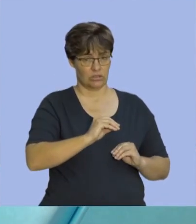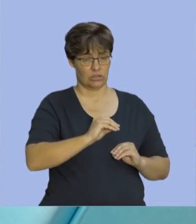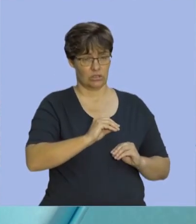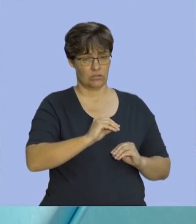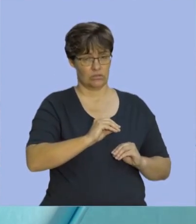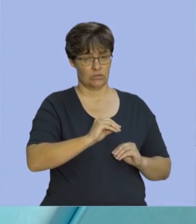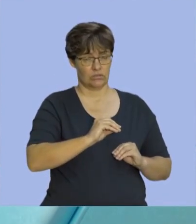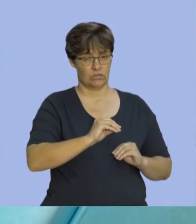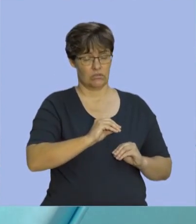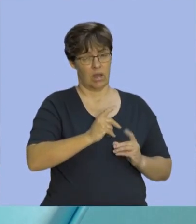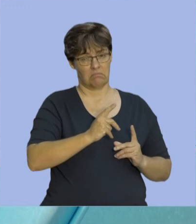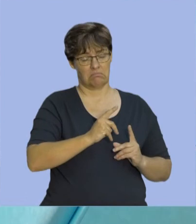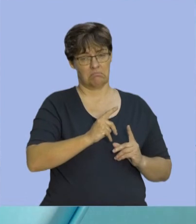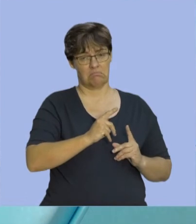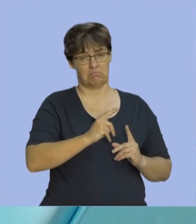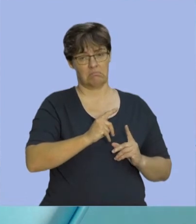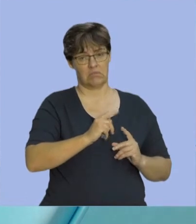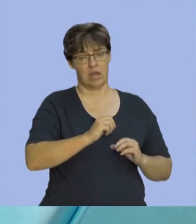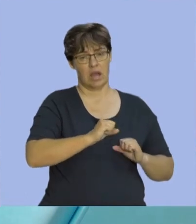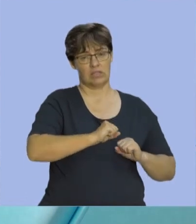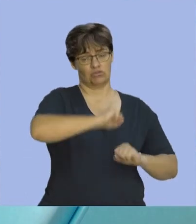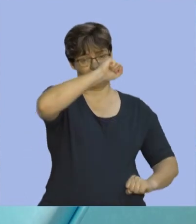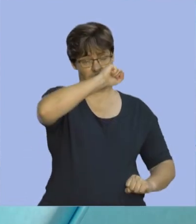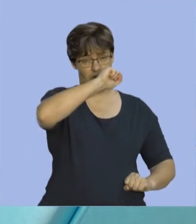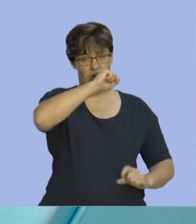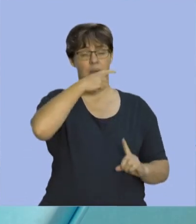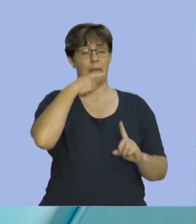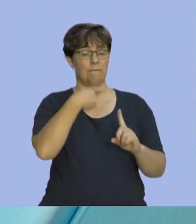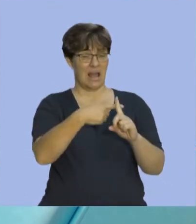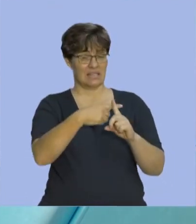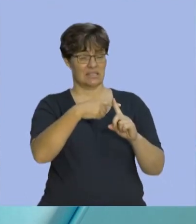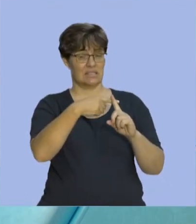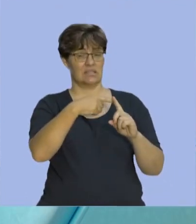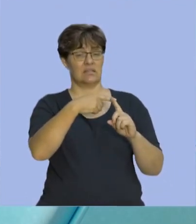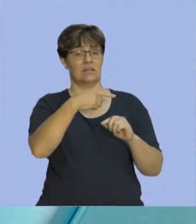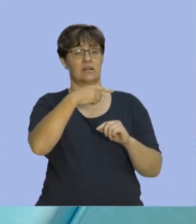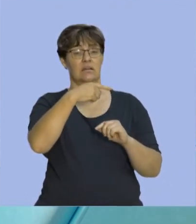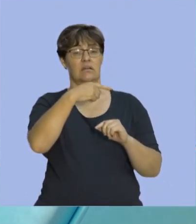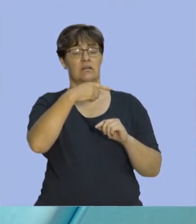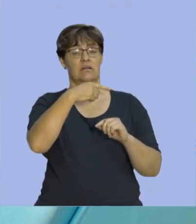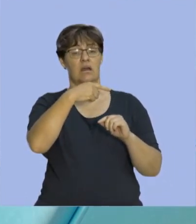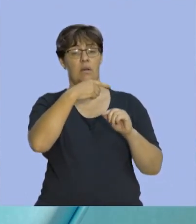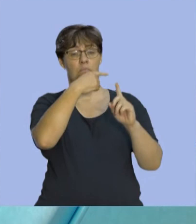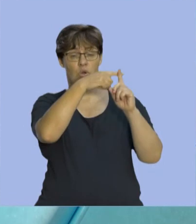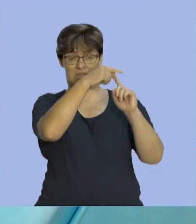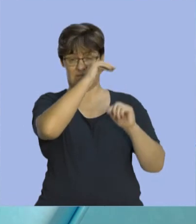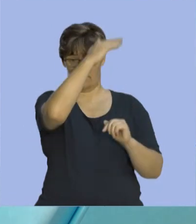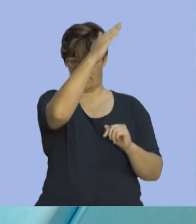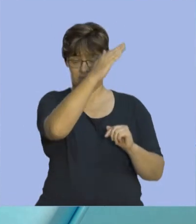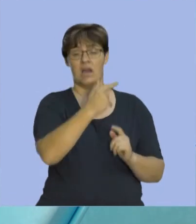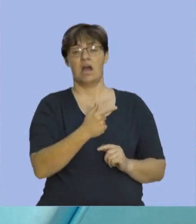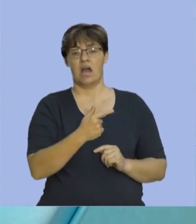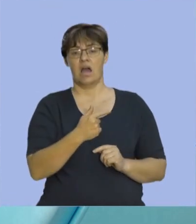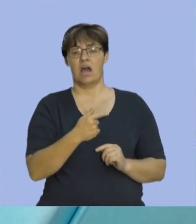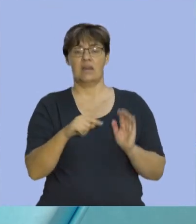actually trying to say the plus is the positive y values and the minus is the negative y values,